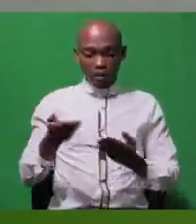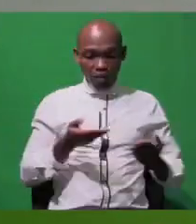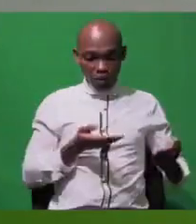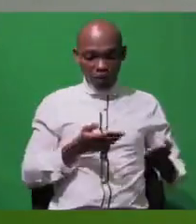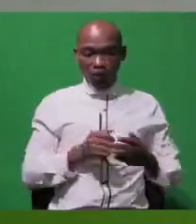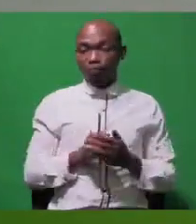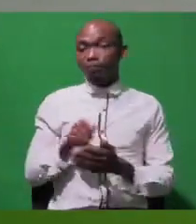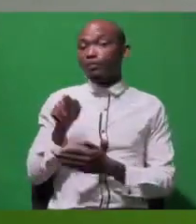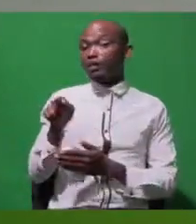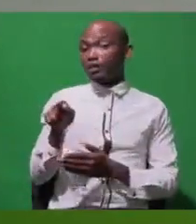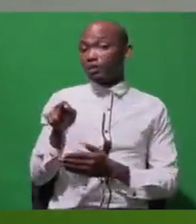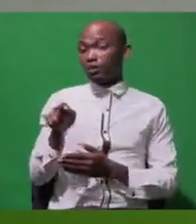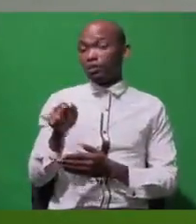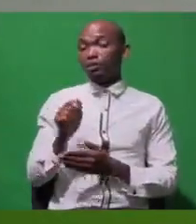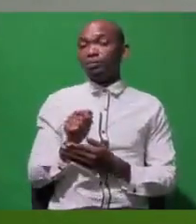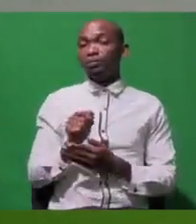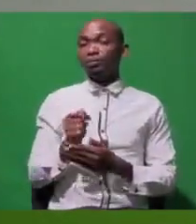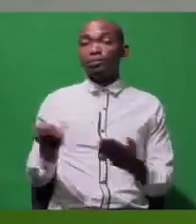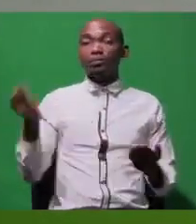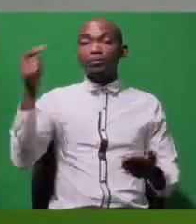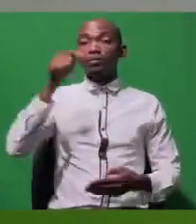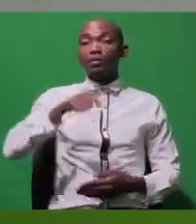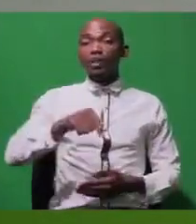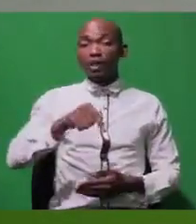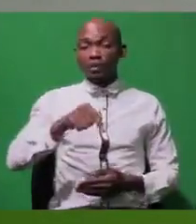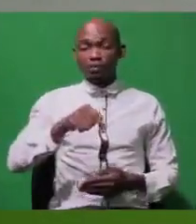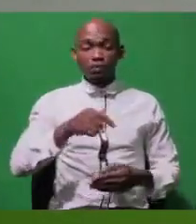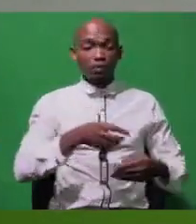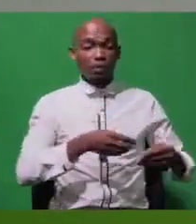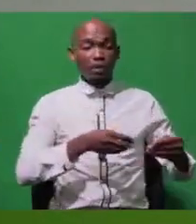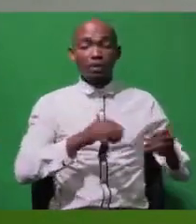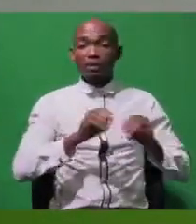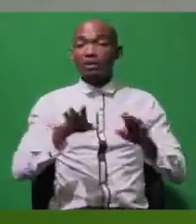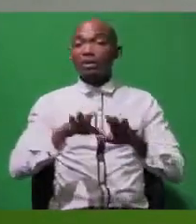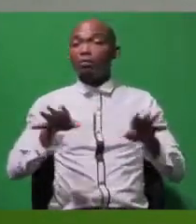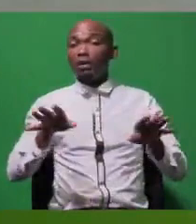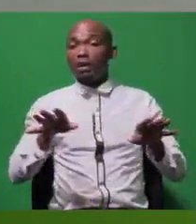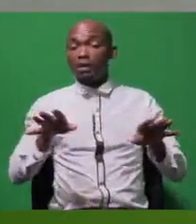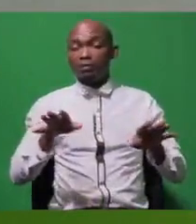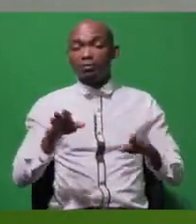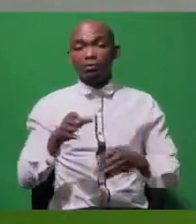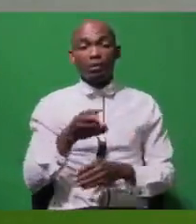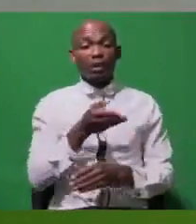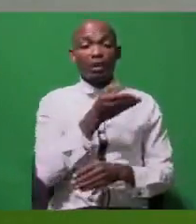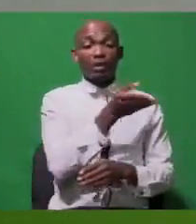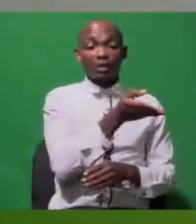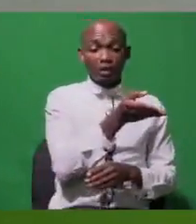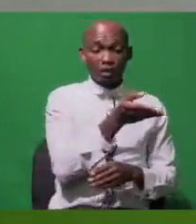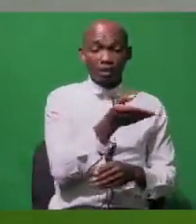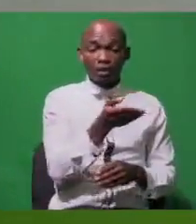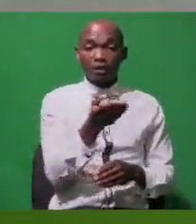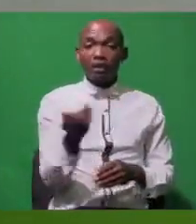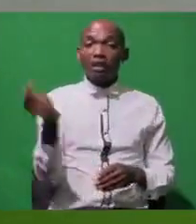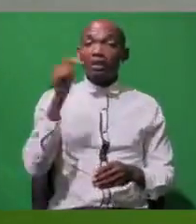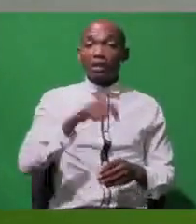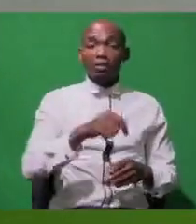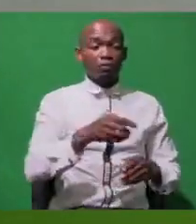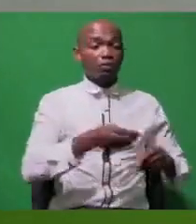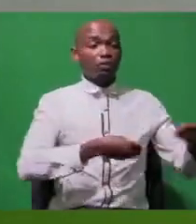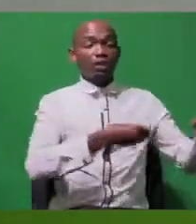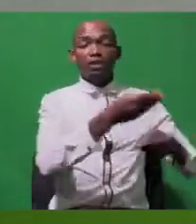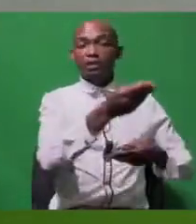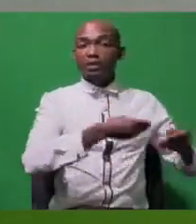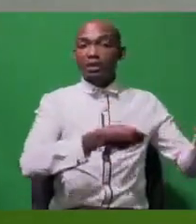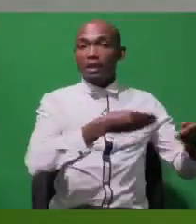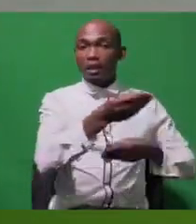This one comes to suppliers, and this one comes to seller